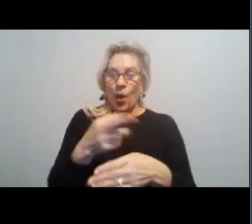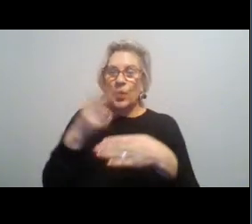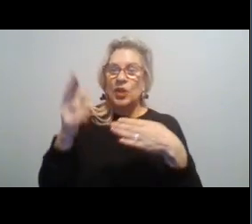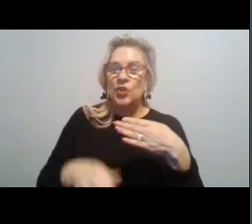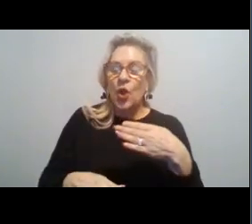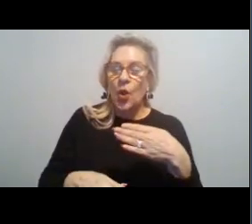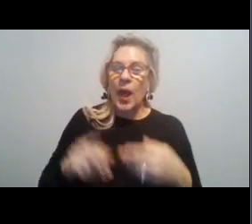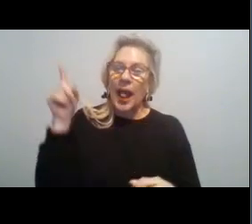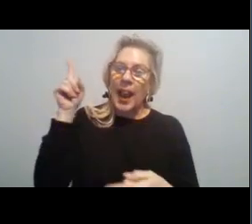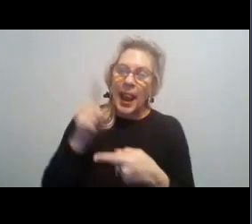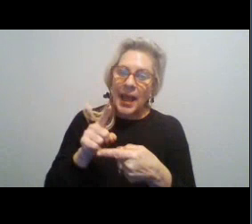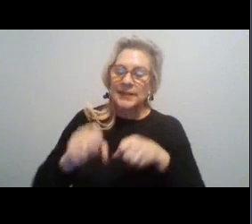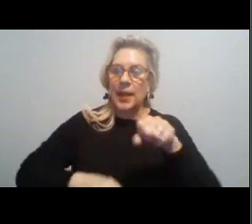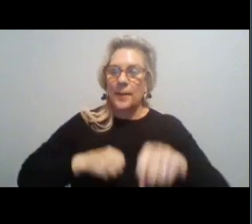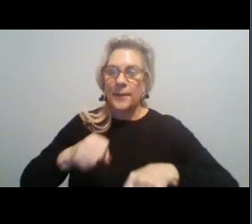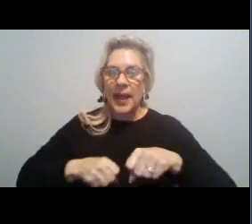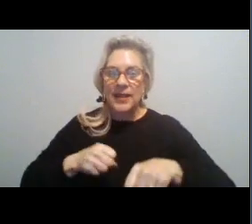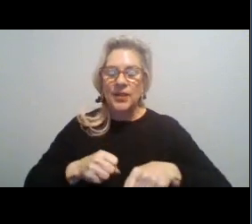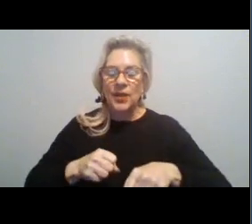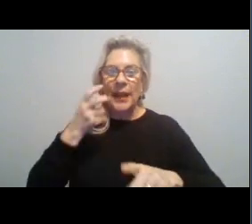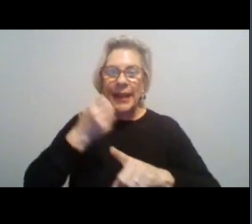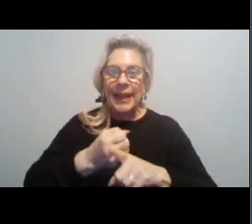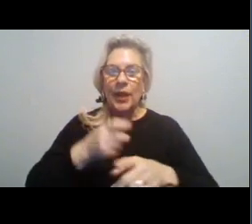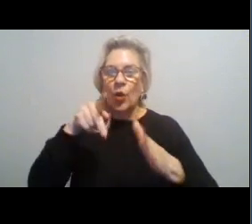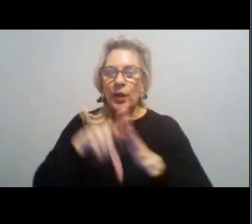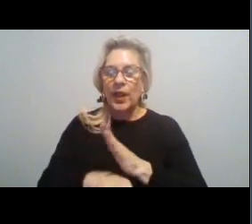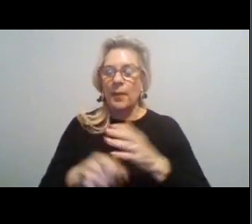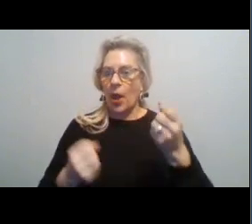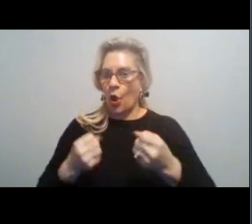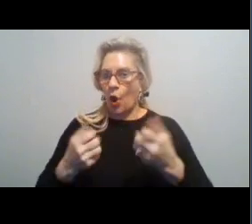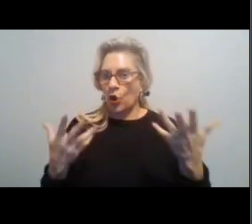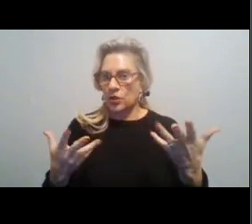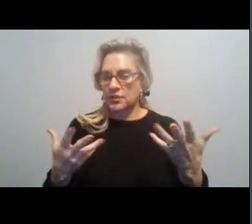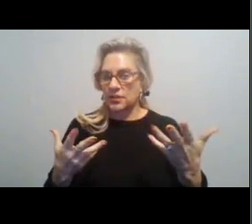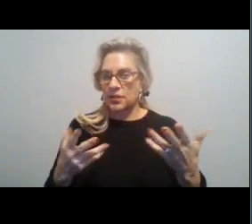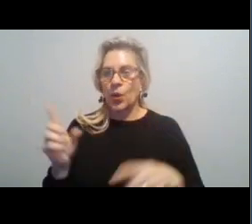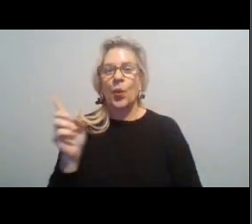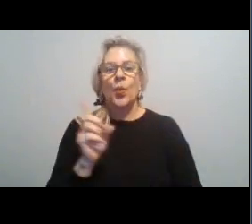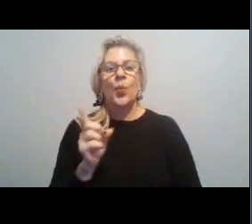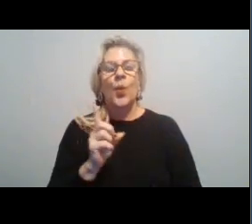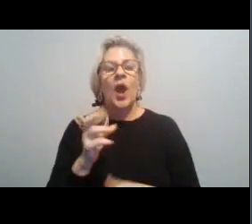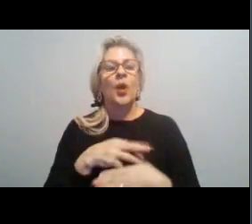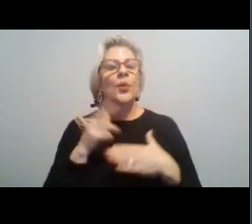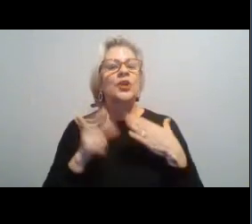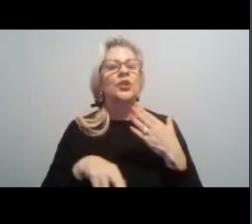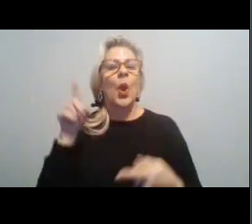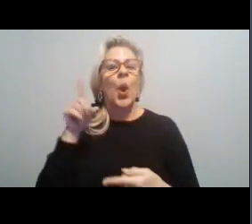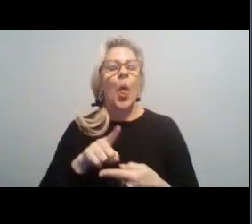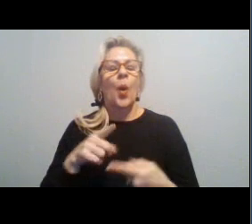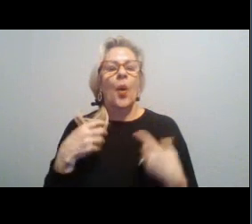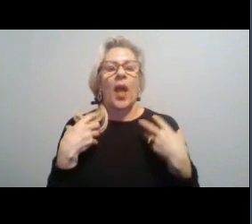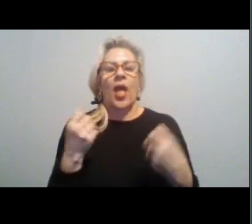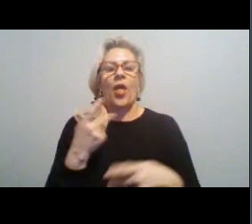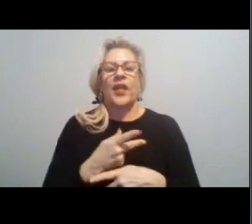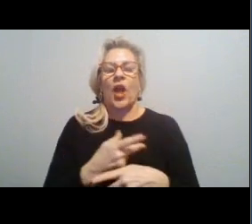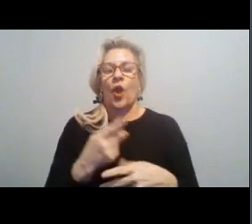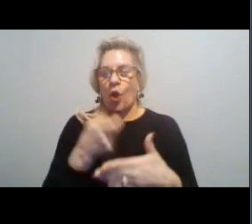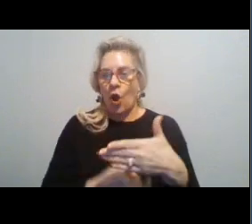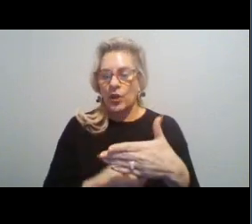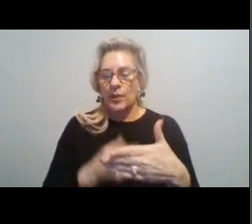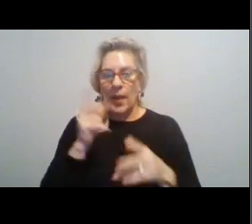fewer bicyclists and pedestrians being hit and killed by cars, where they're going to result in lower healthcare costs